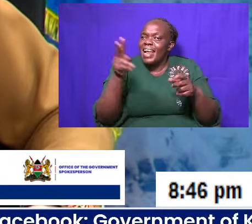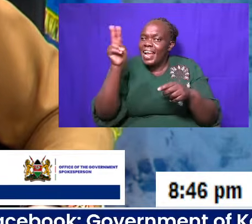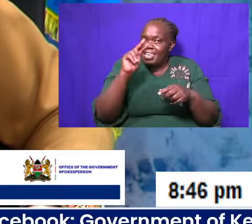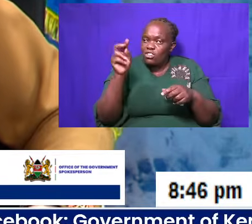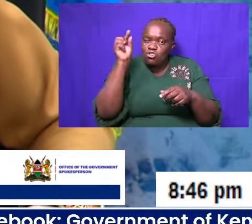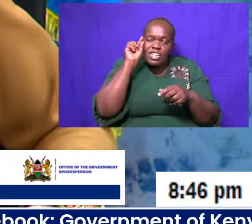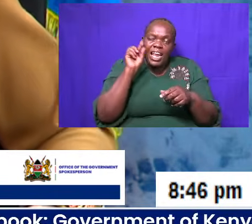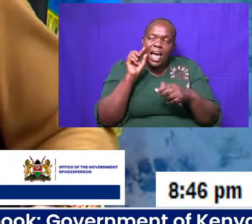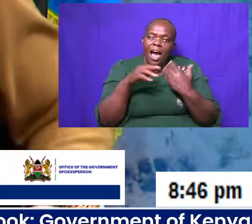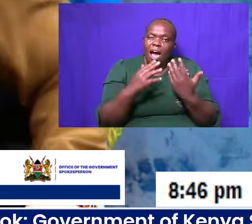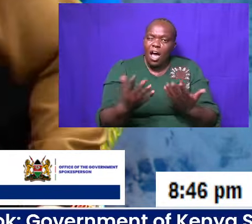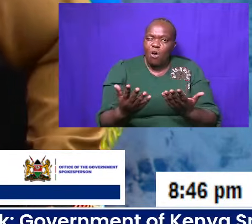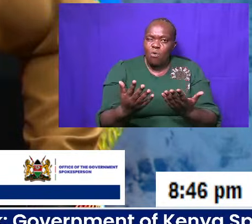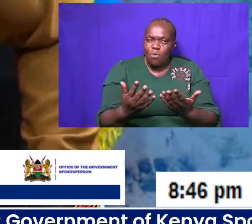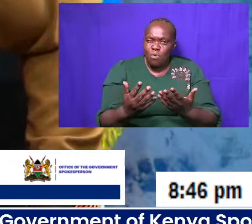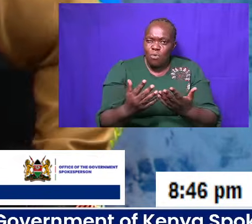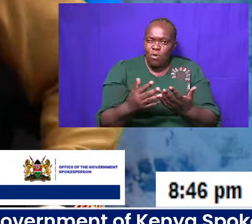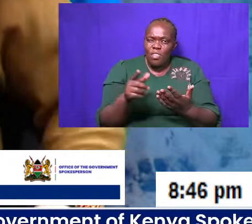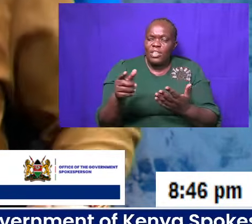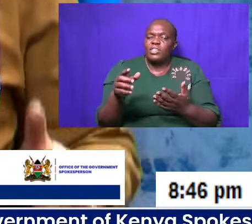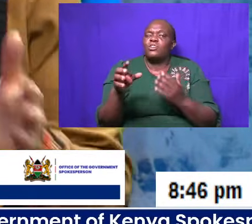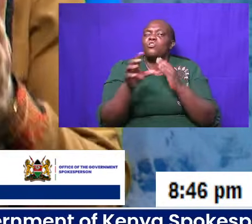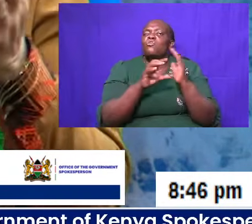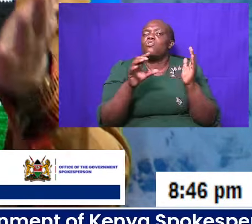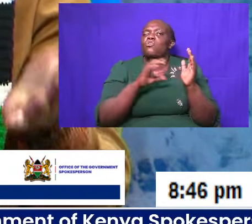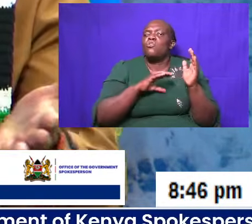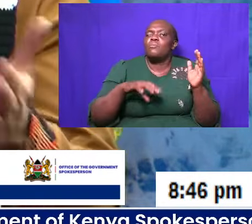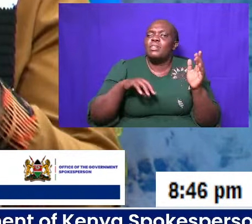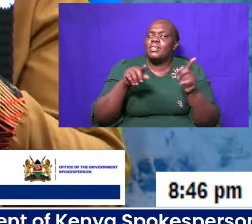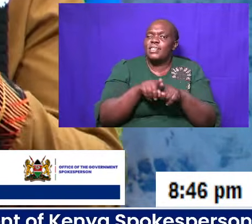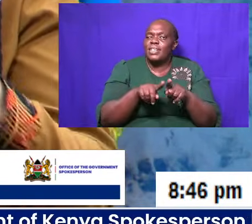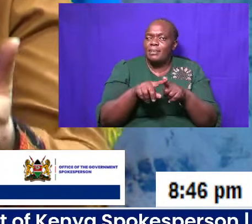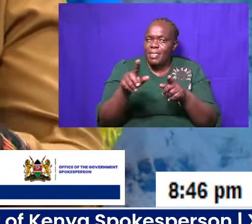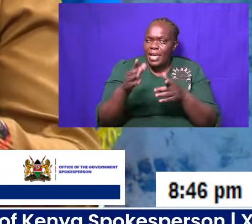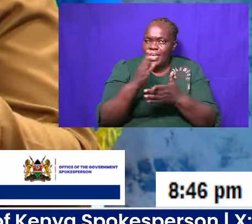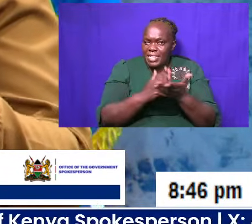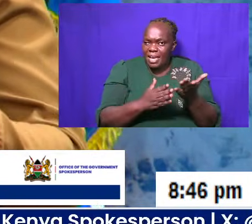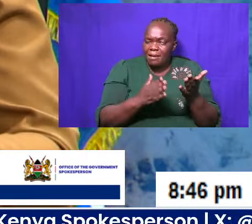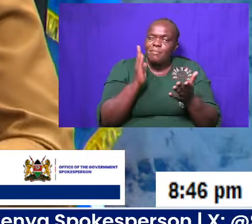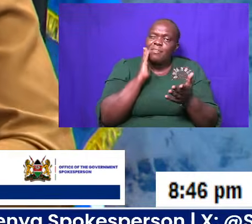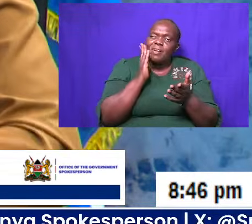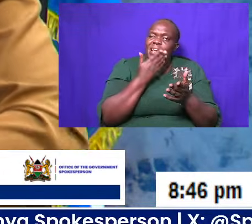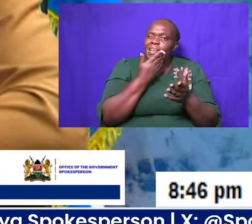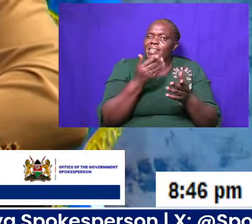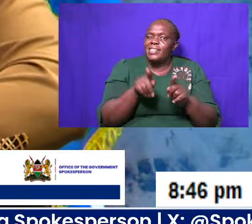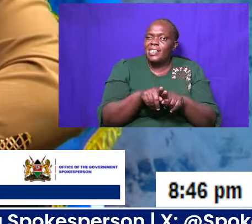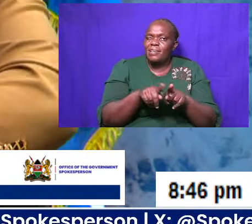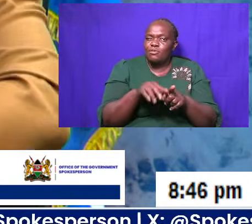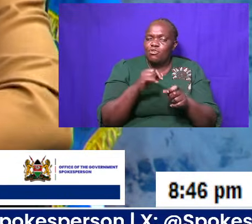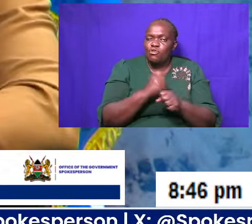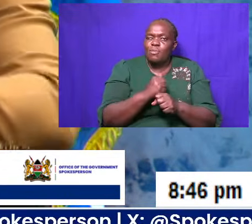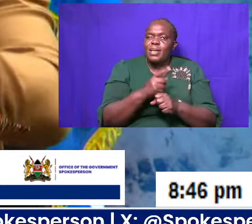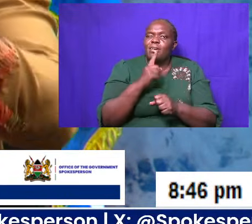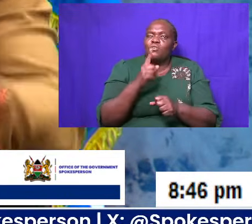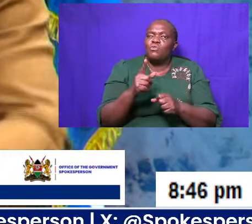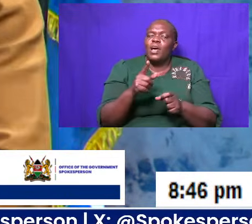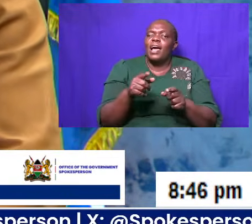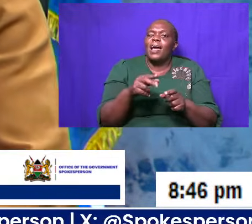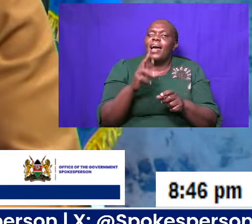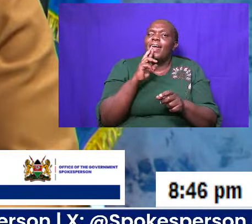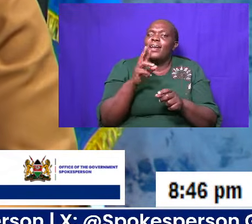questions? This whole issue has been there. There's also some colorism ratio issue. Are our